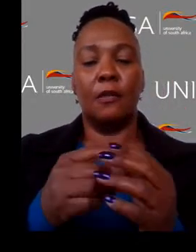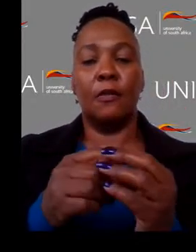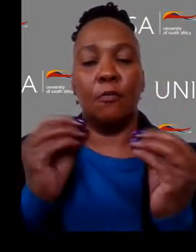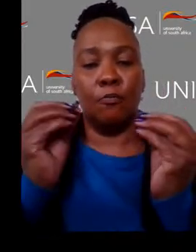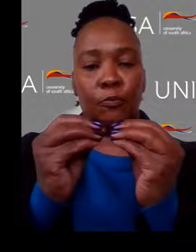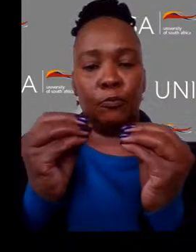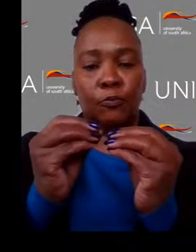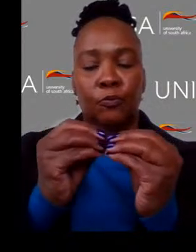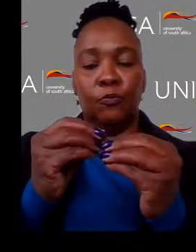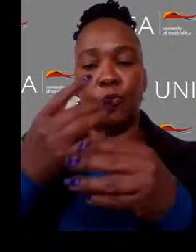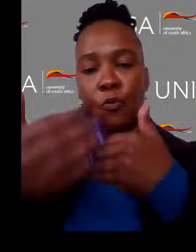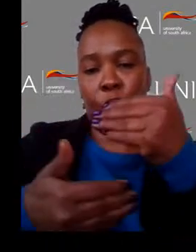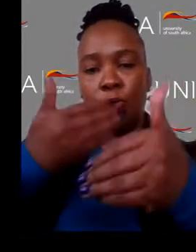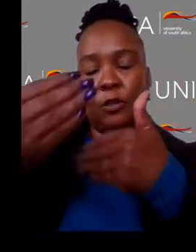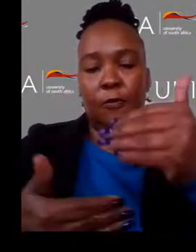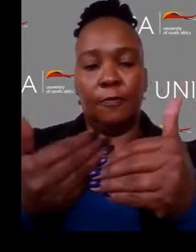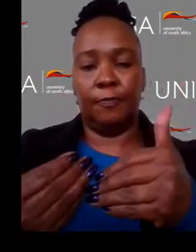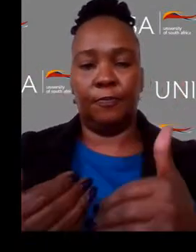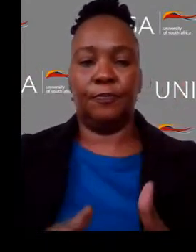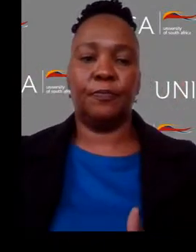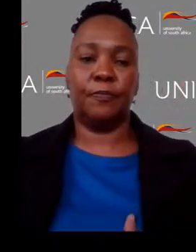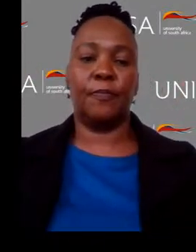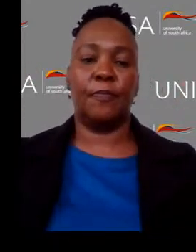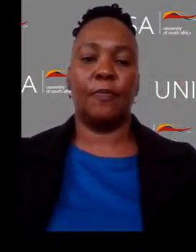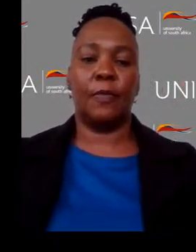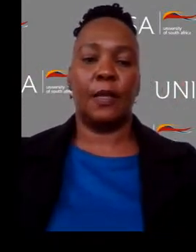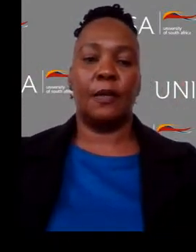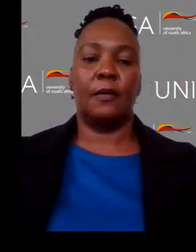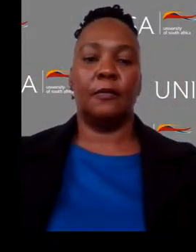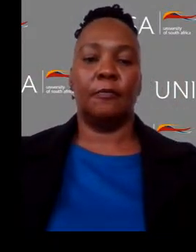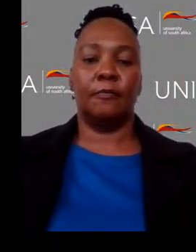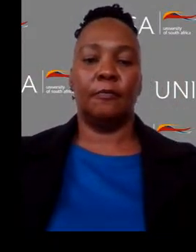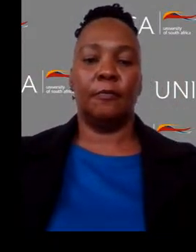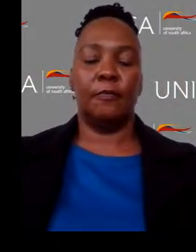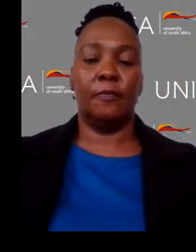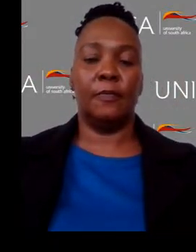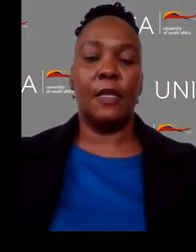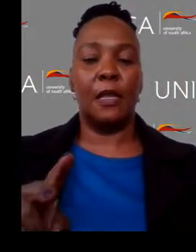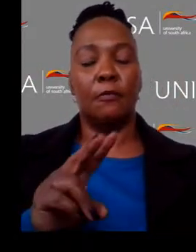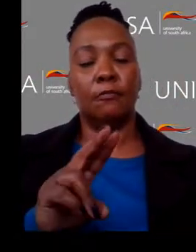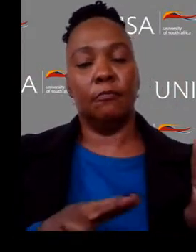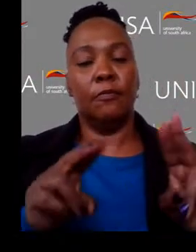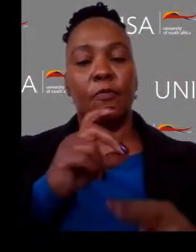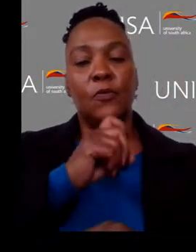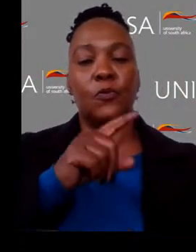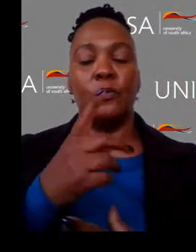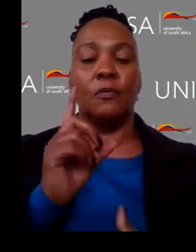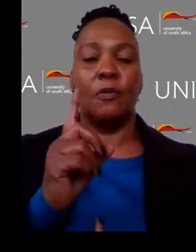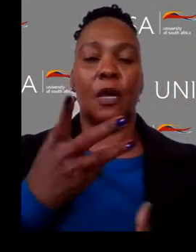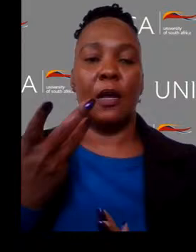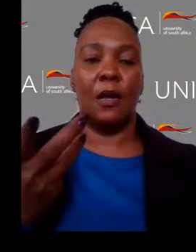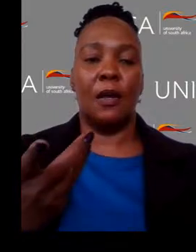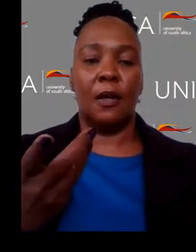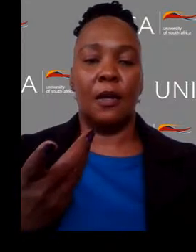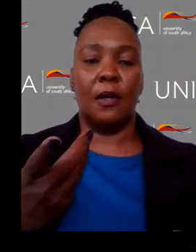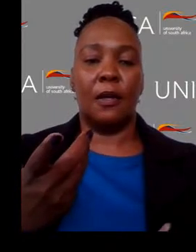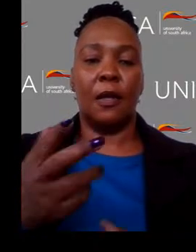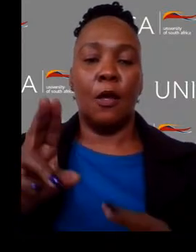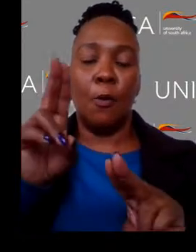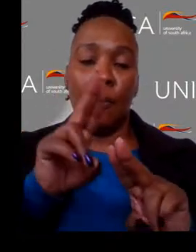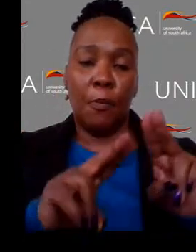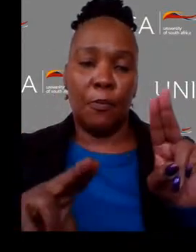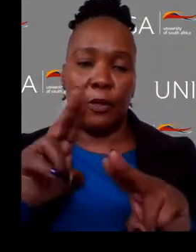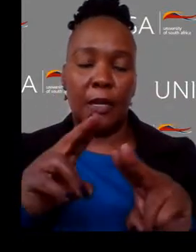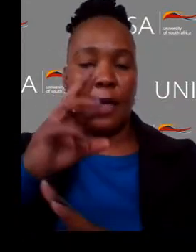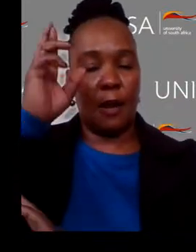continue. Now the message that you will receive for those of you that are using dual monitors, remember